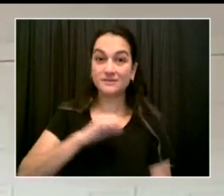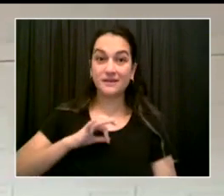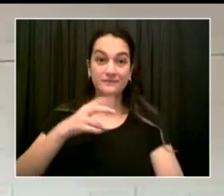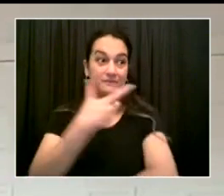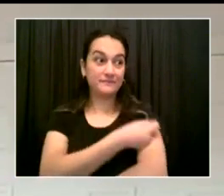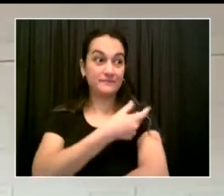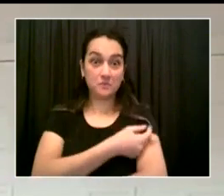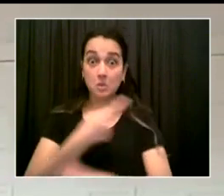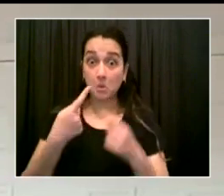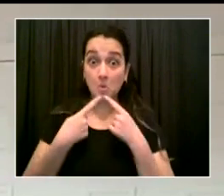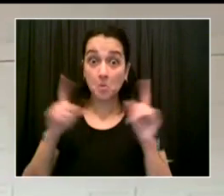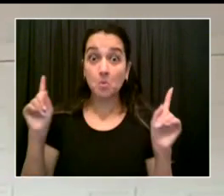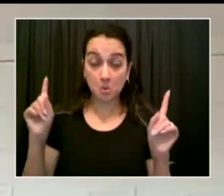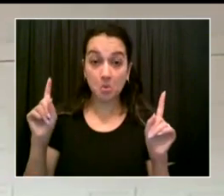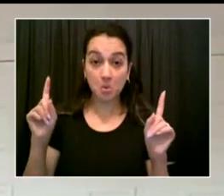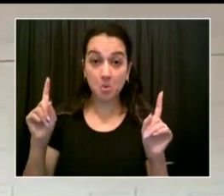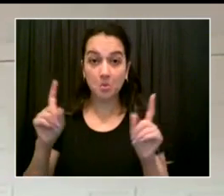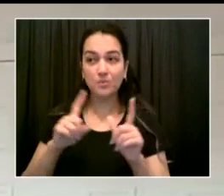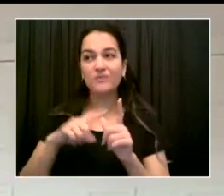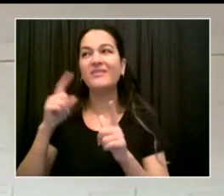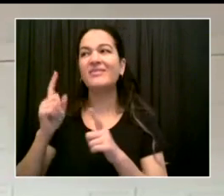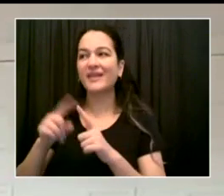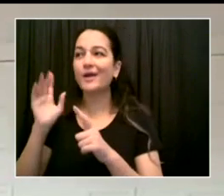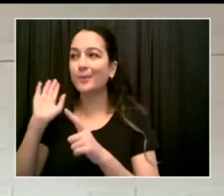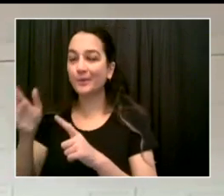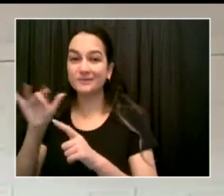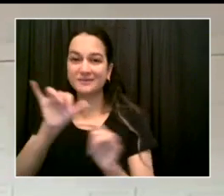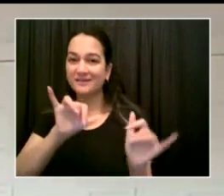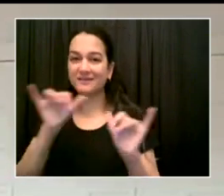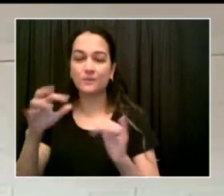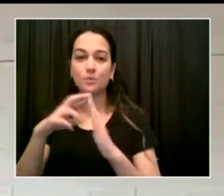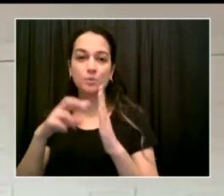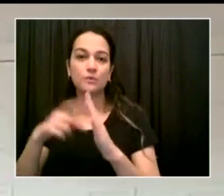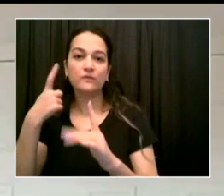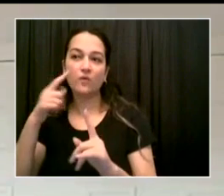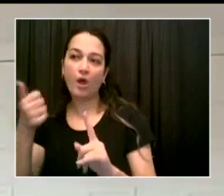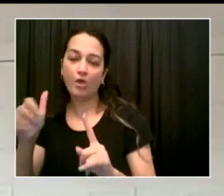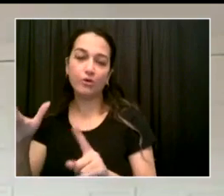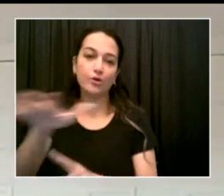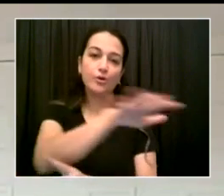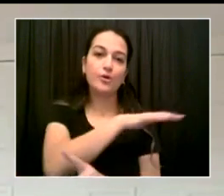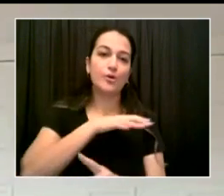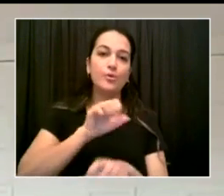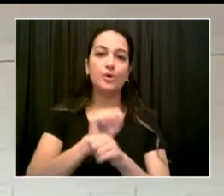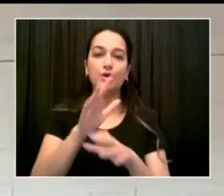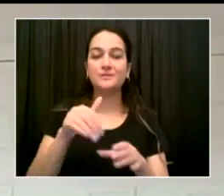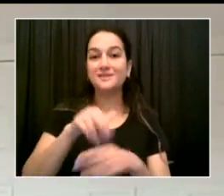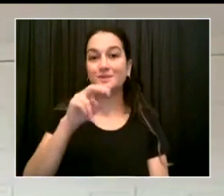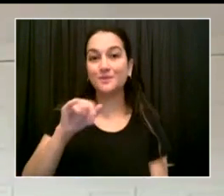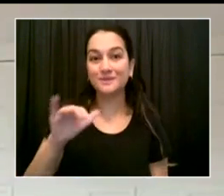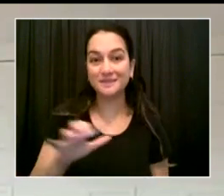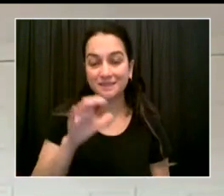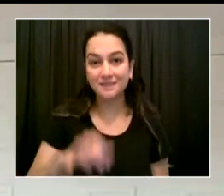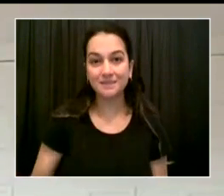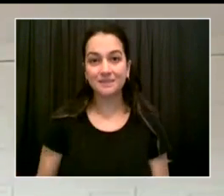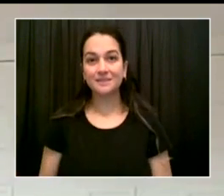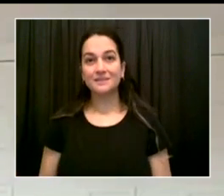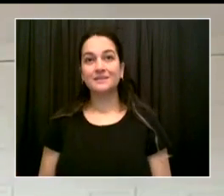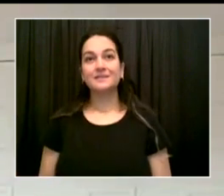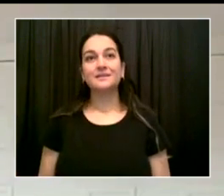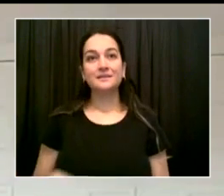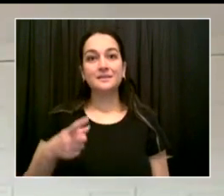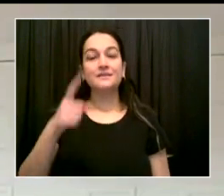precautions and ultimately be vaccinated, far more New Yorkers should be able to follow the same rules. And we should also look at expanding